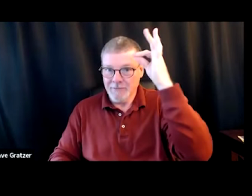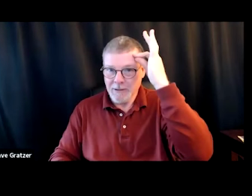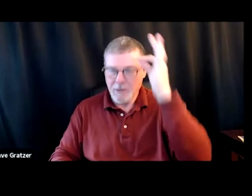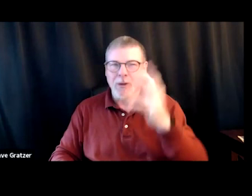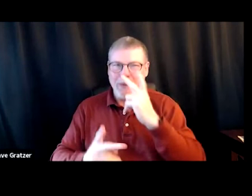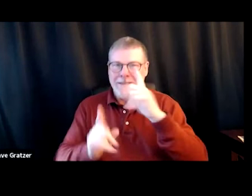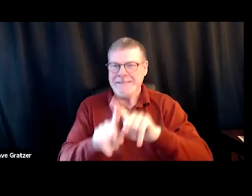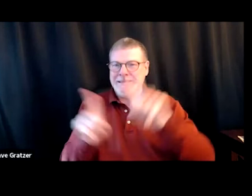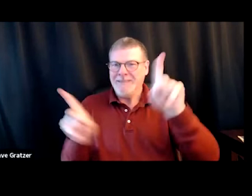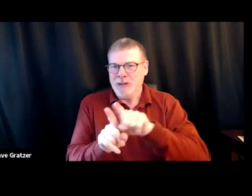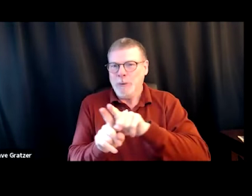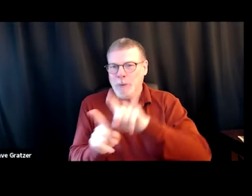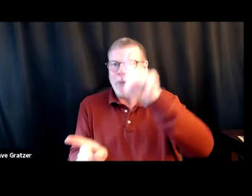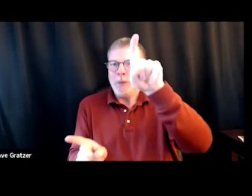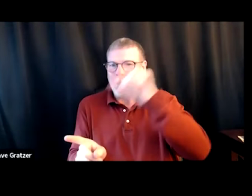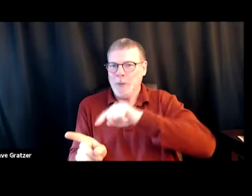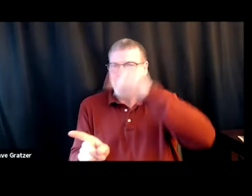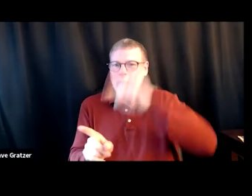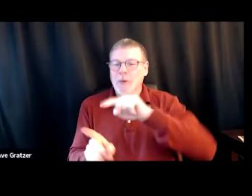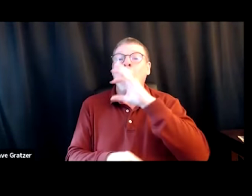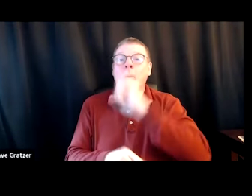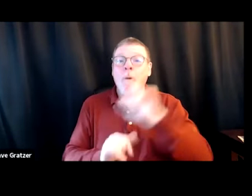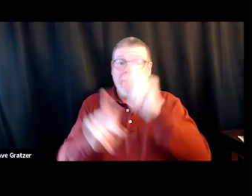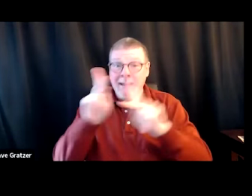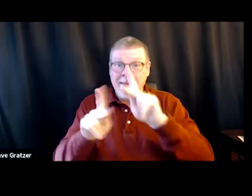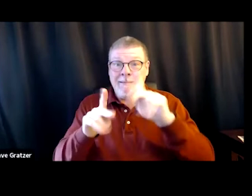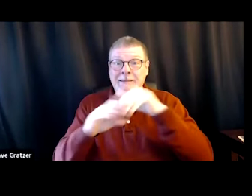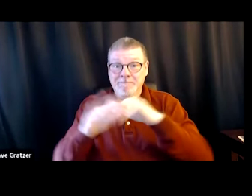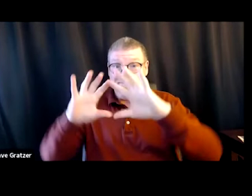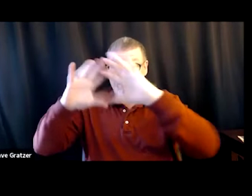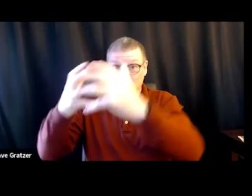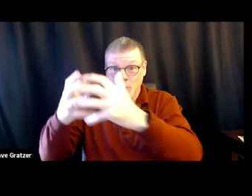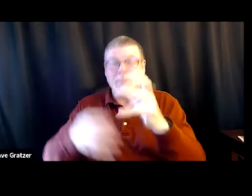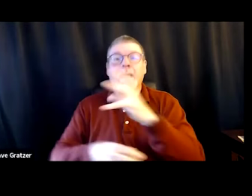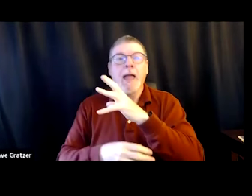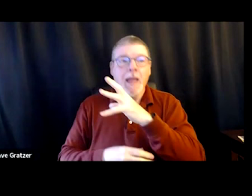in terms of the representation of older persons in the population and their subsequent